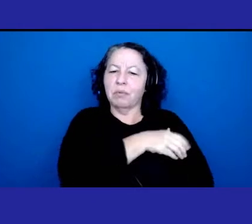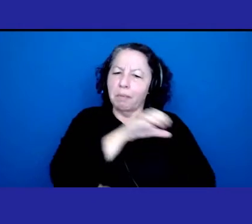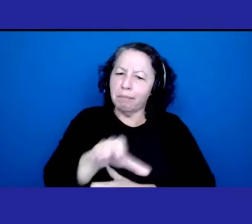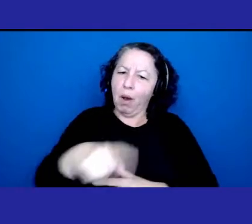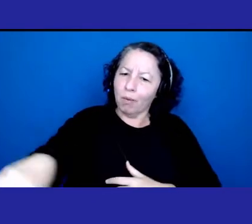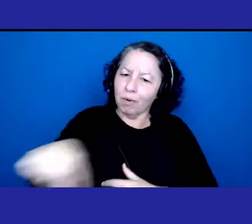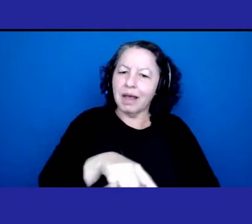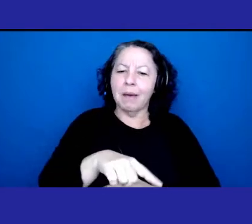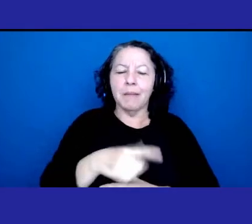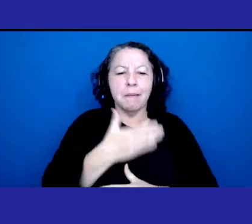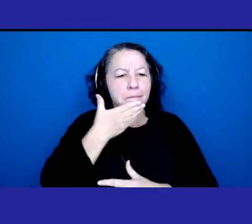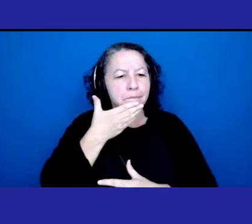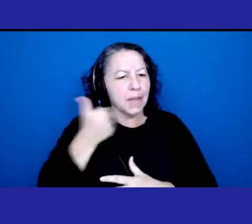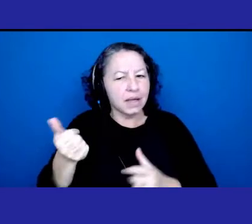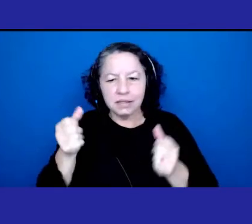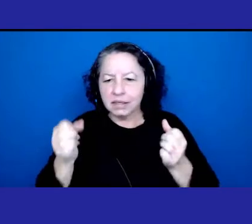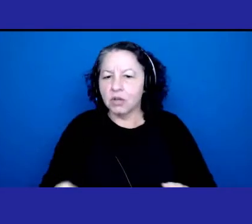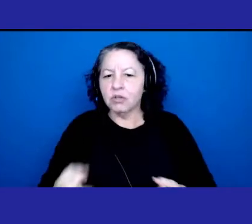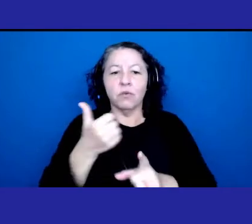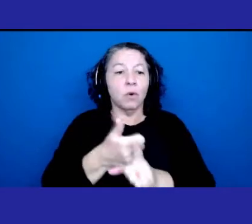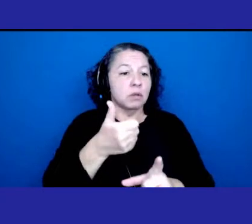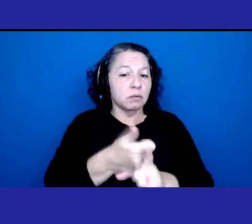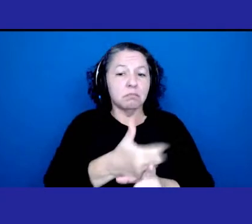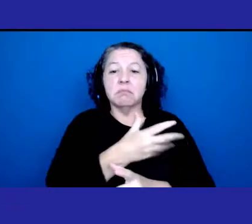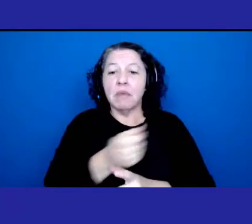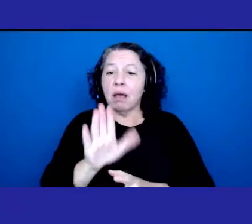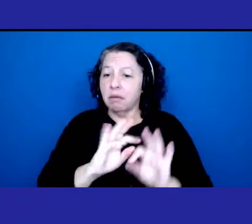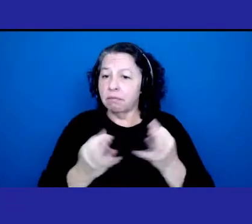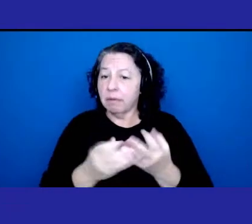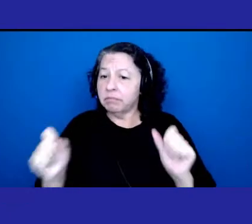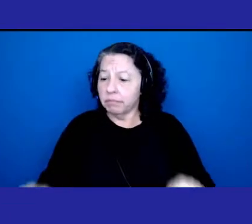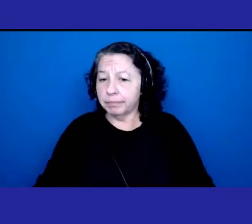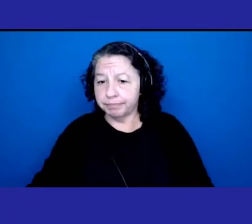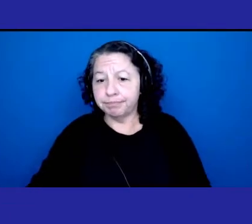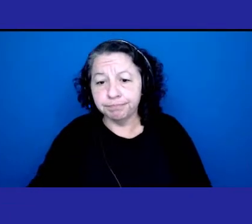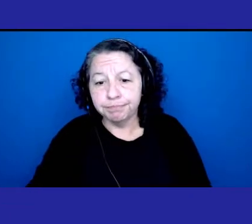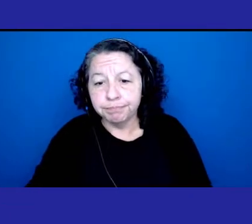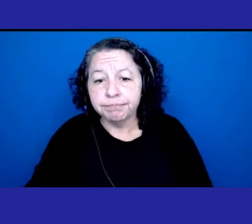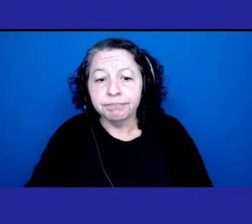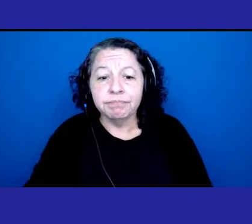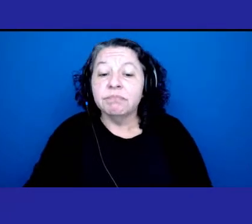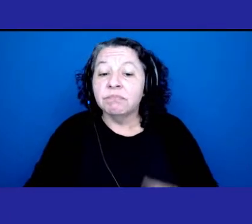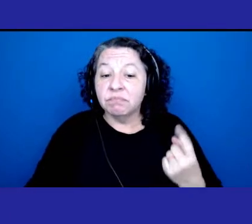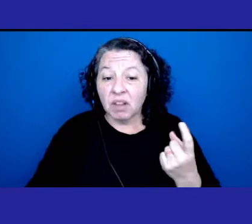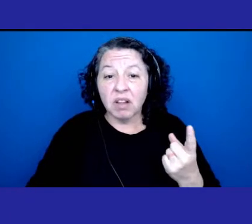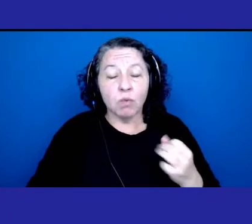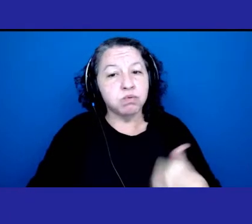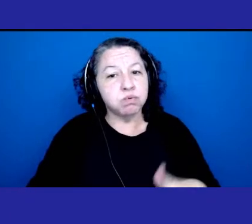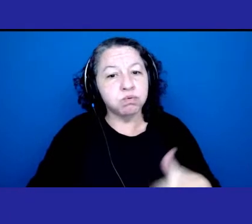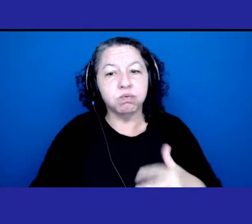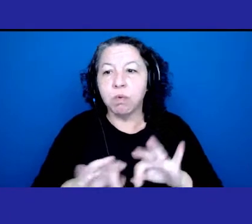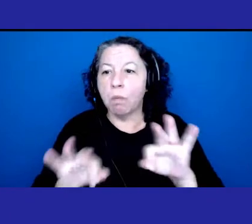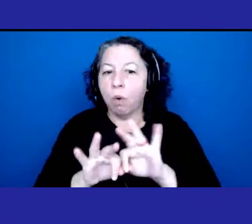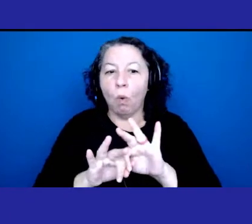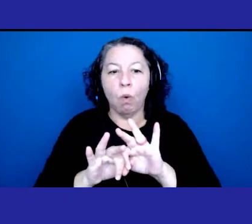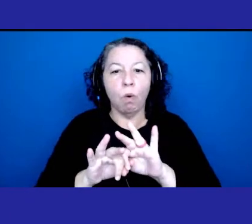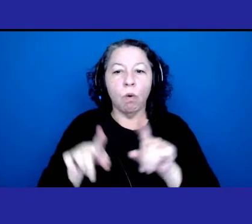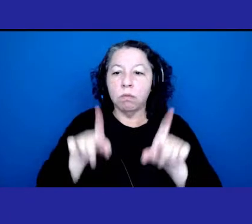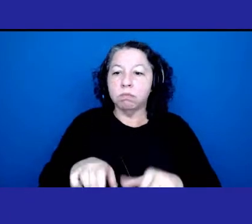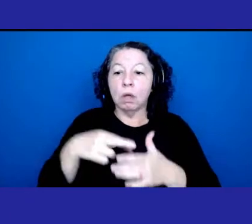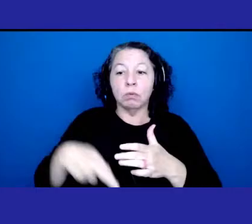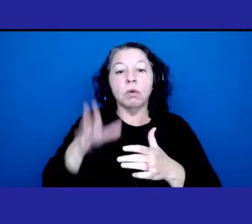best decisions for themselves and for their families. And equally important, these test results guide